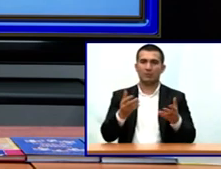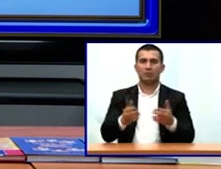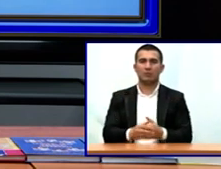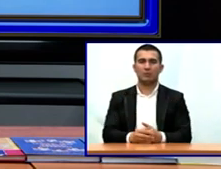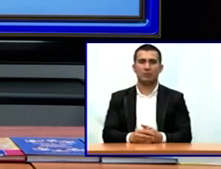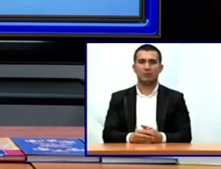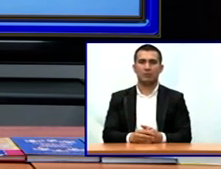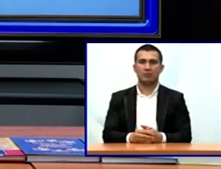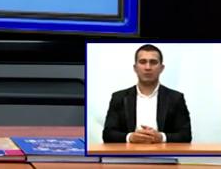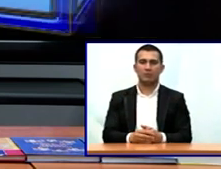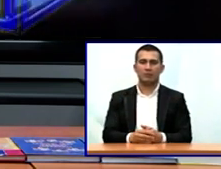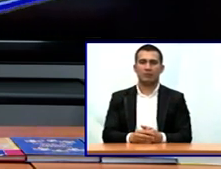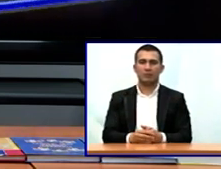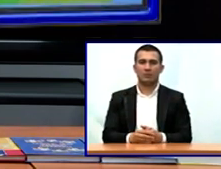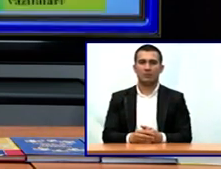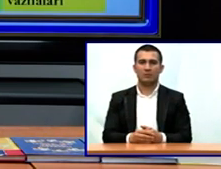hisoblanadi.